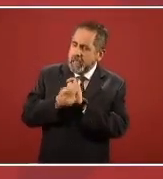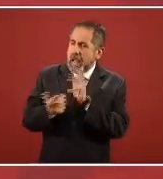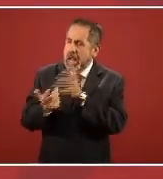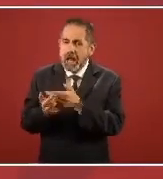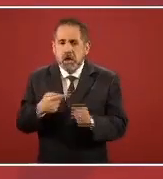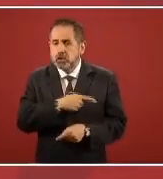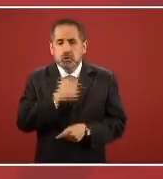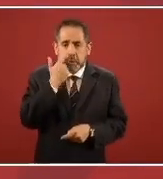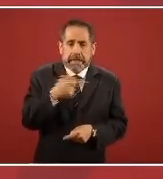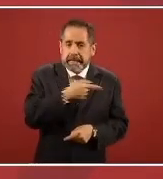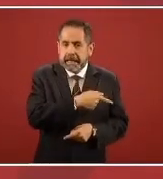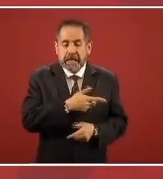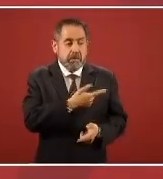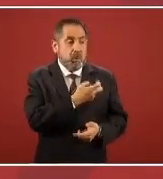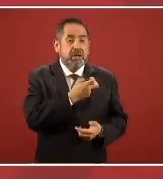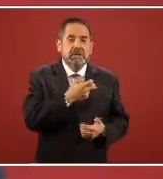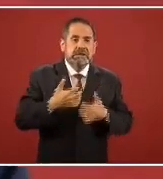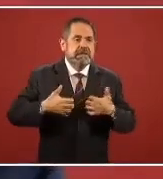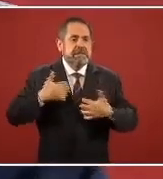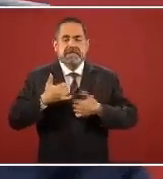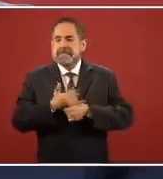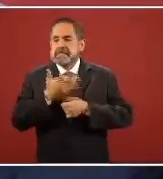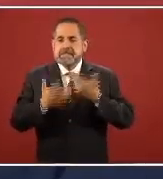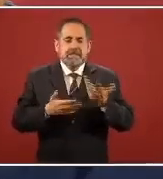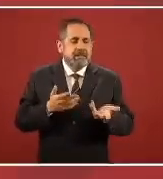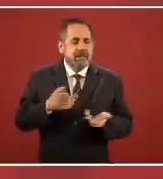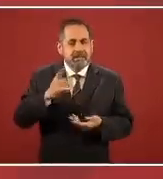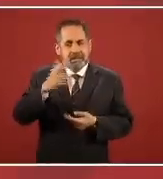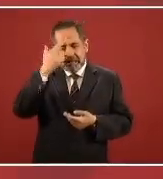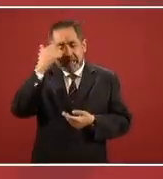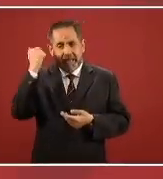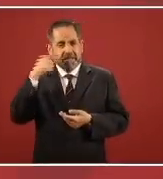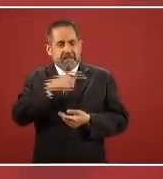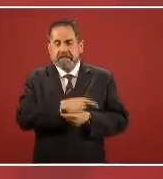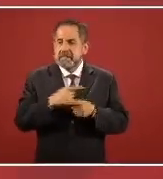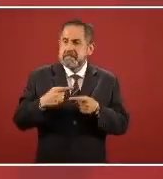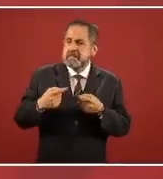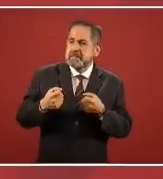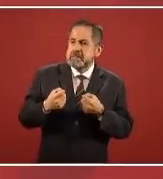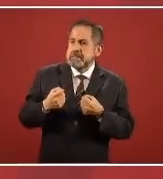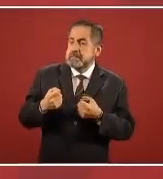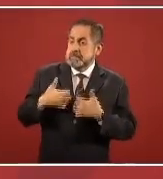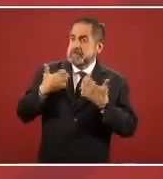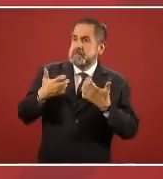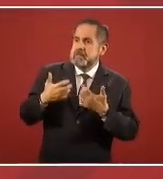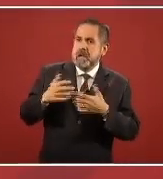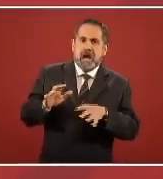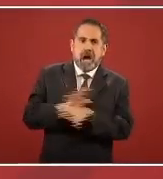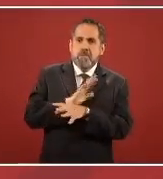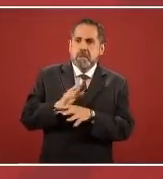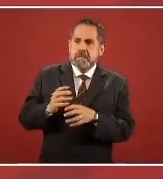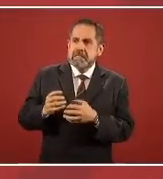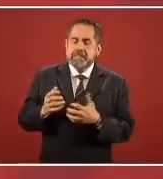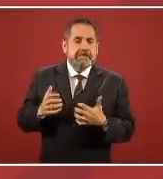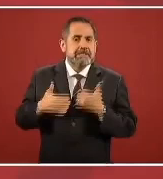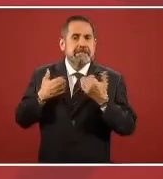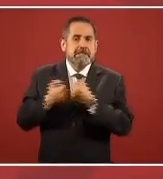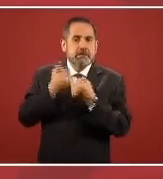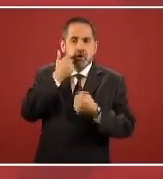changes. Es lo que antes se llamaba la reacción. That which they used to call a reaction.